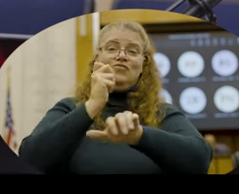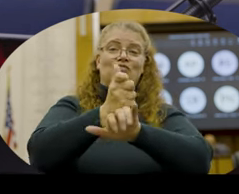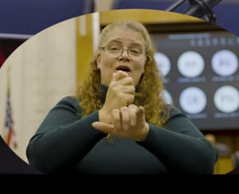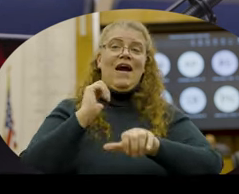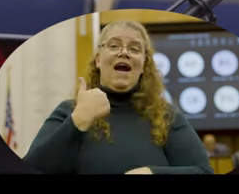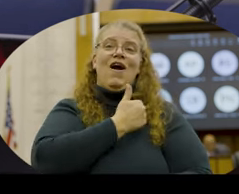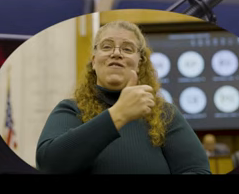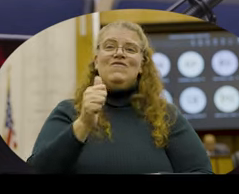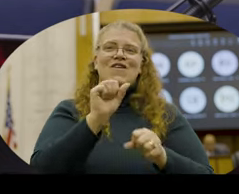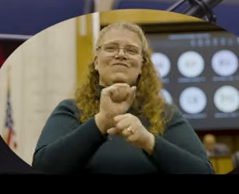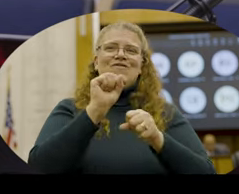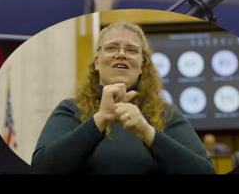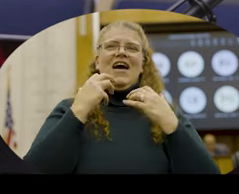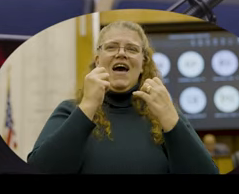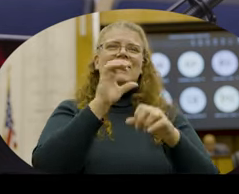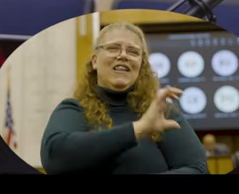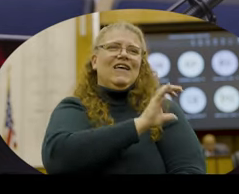the